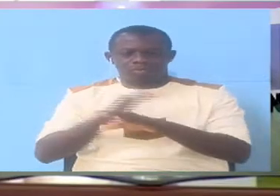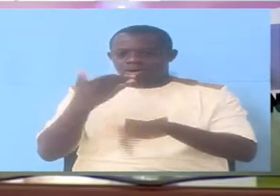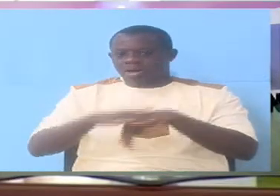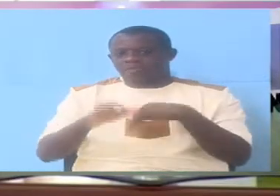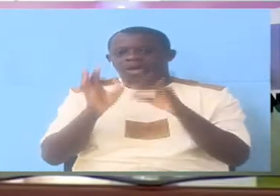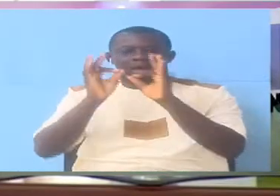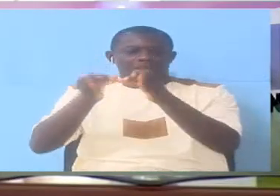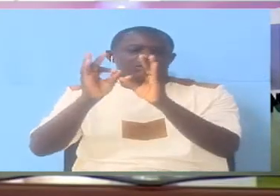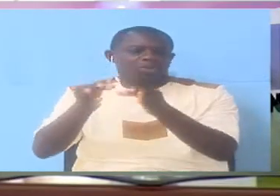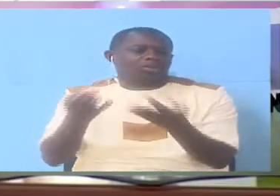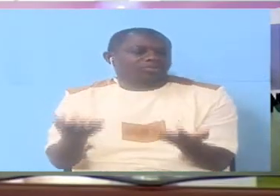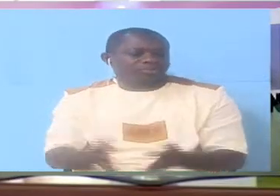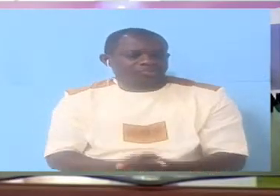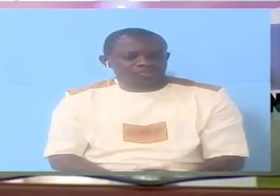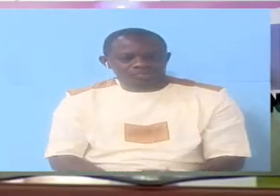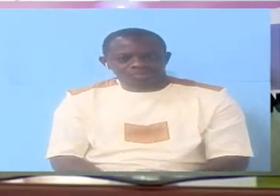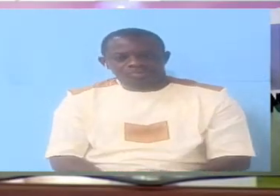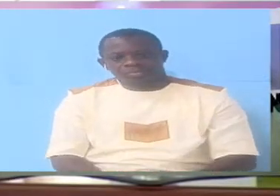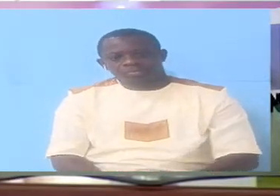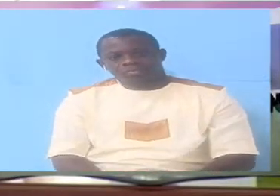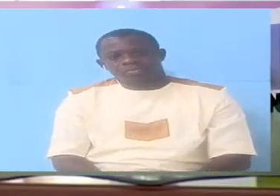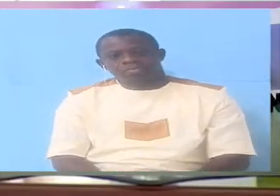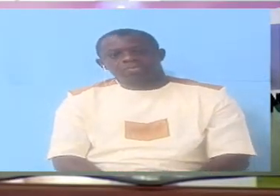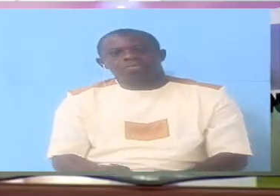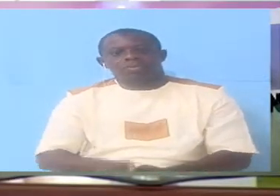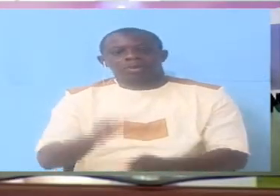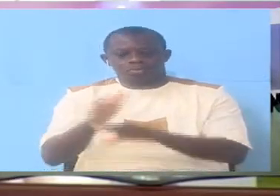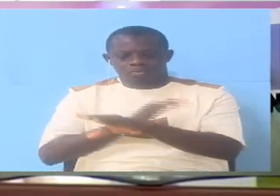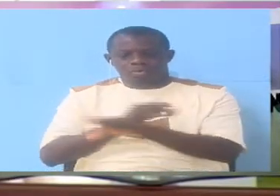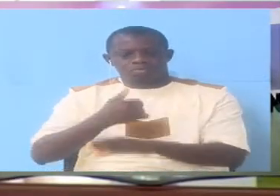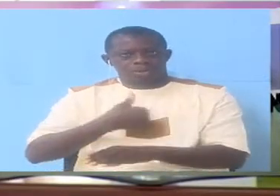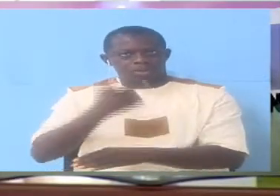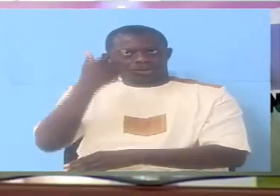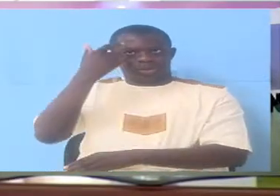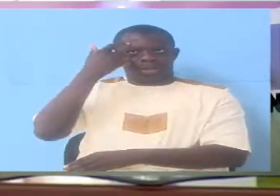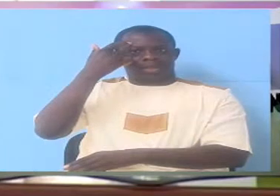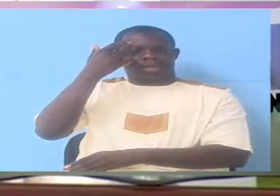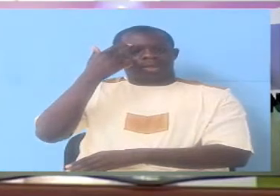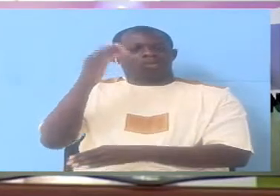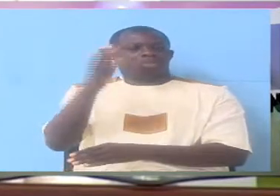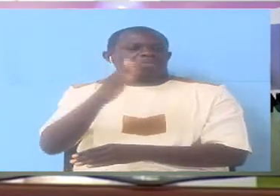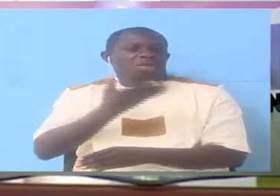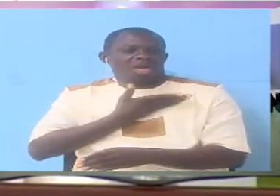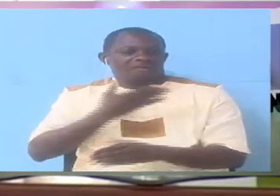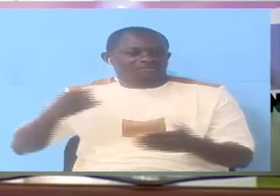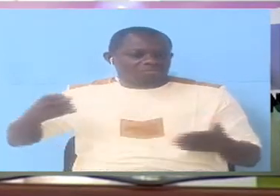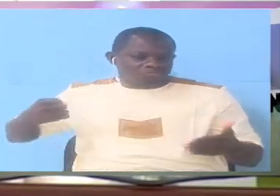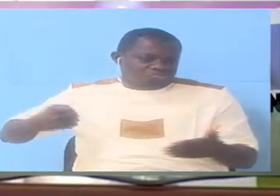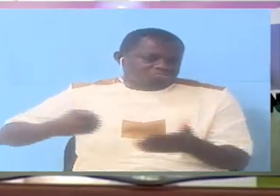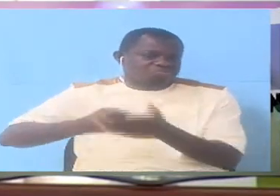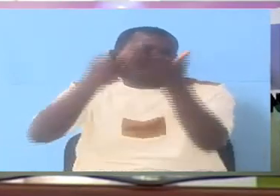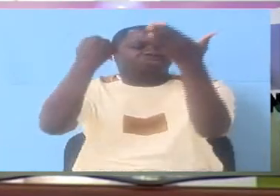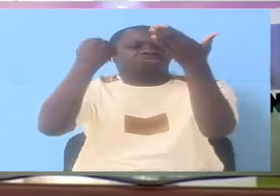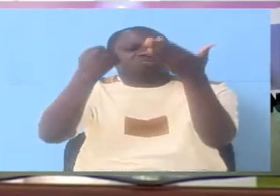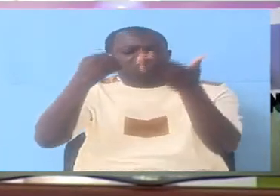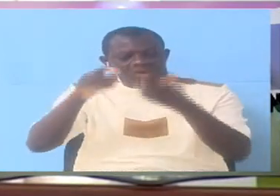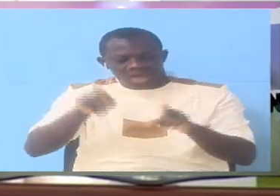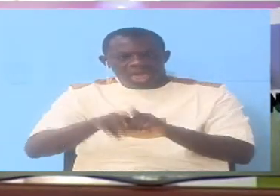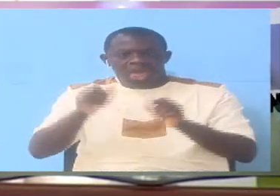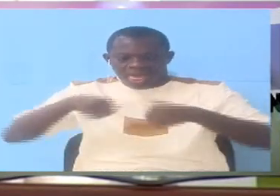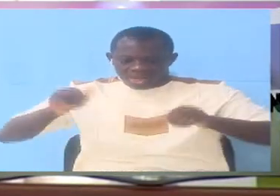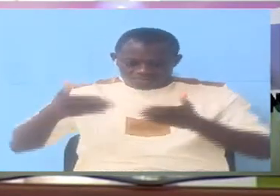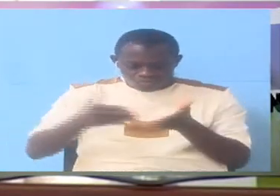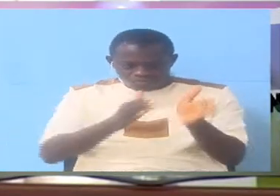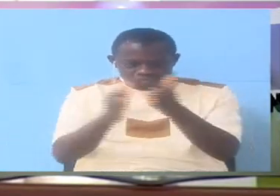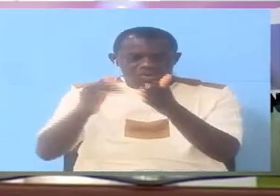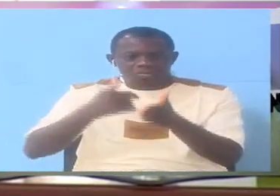daal mbiri niw yooyu naka la tëri. At that moment, I thought there was an accident at sea. Jamono boobu nag dama